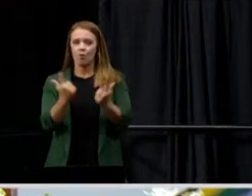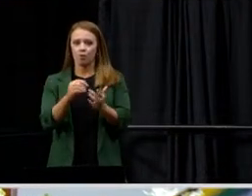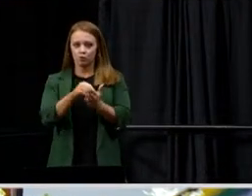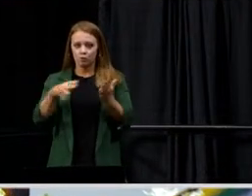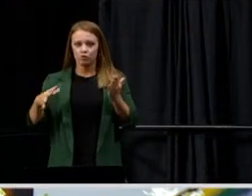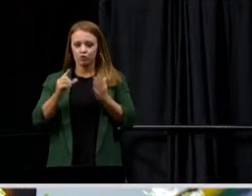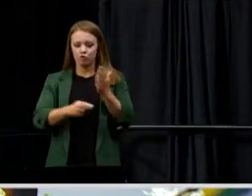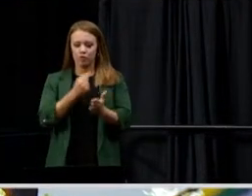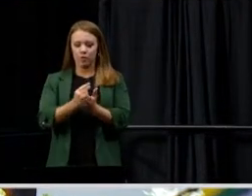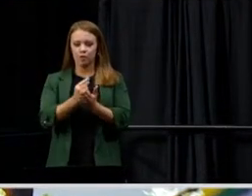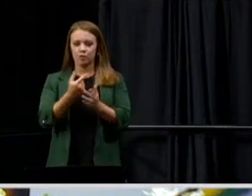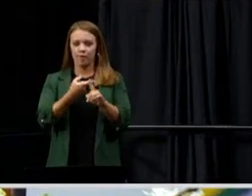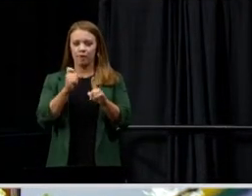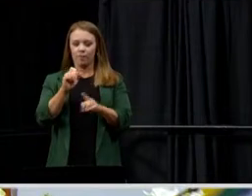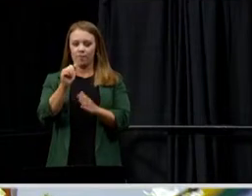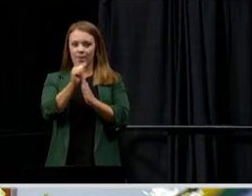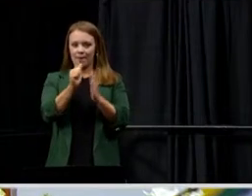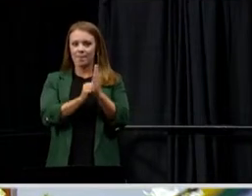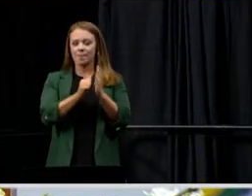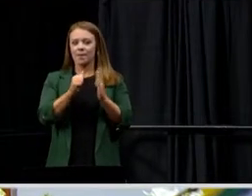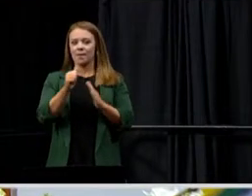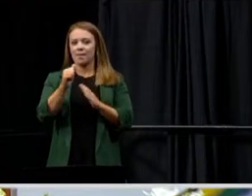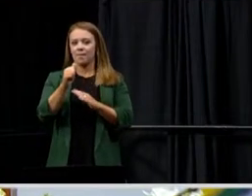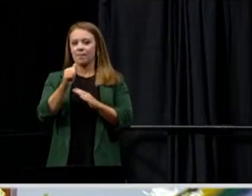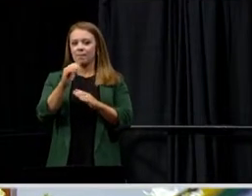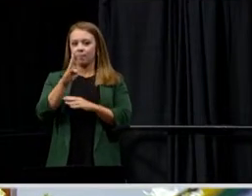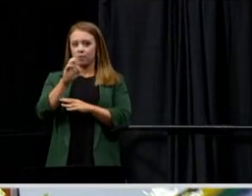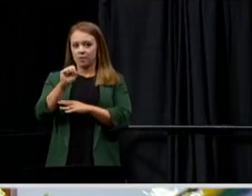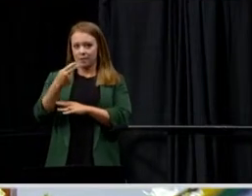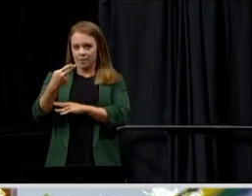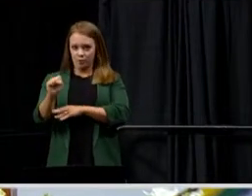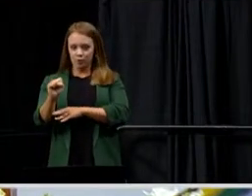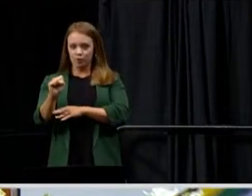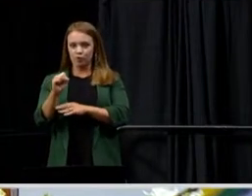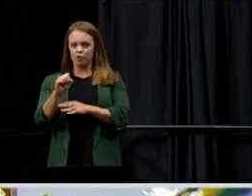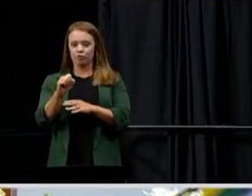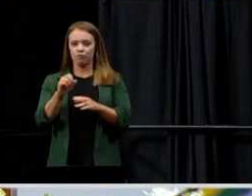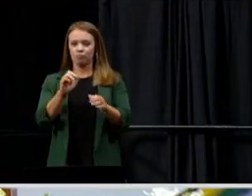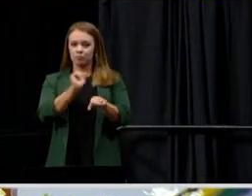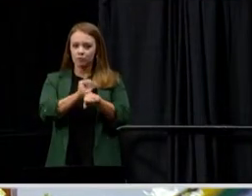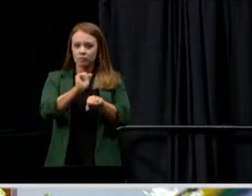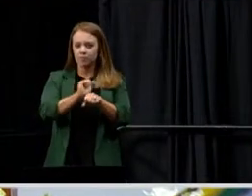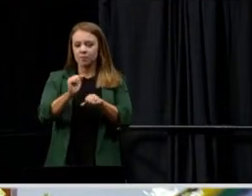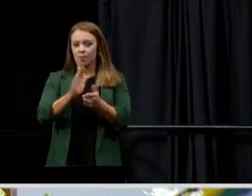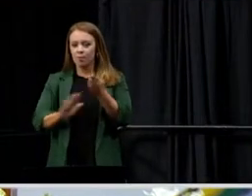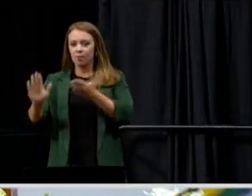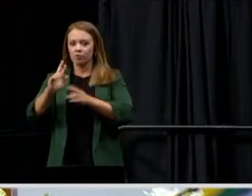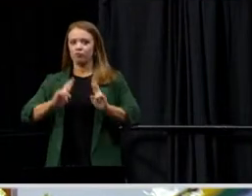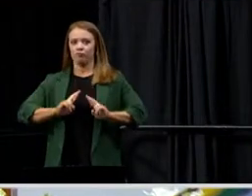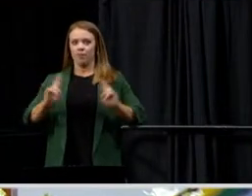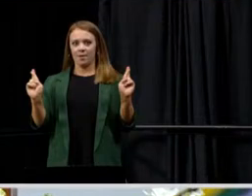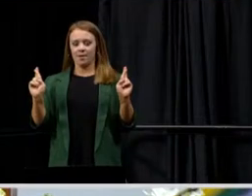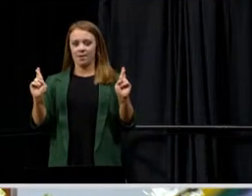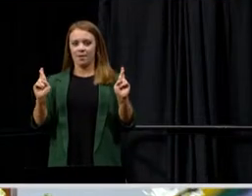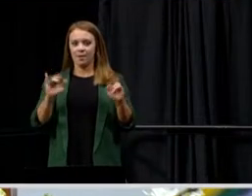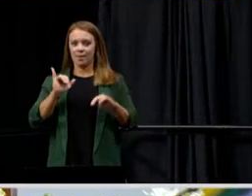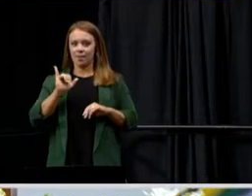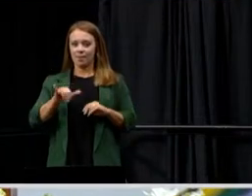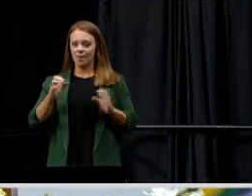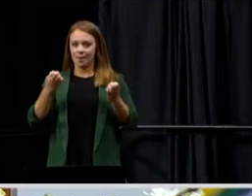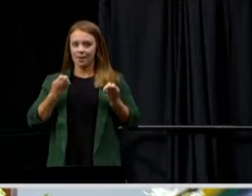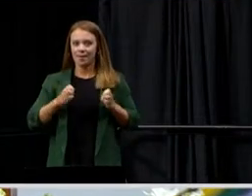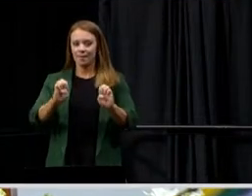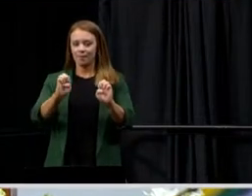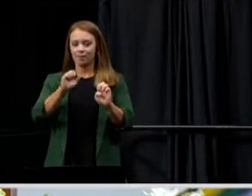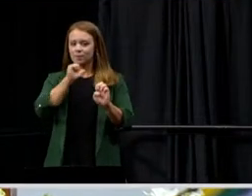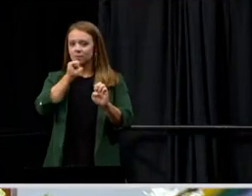academies of Bryan Station High School, career, and college ready. This relentless effort did not waver in the midst of